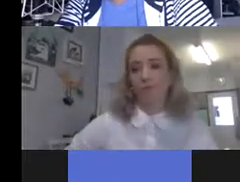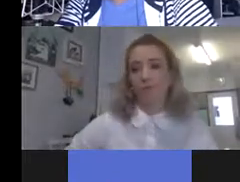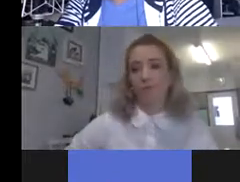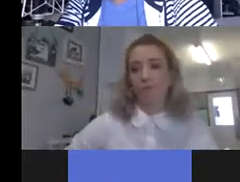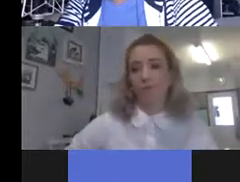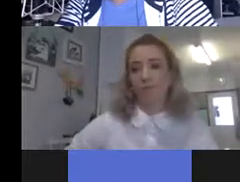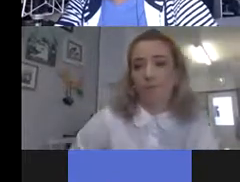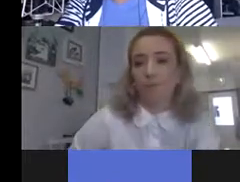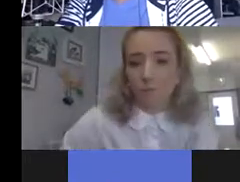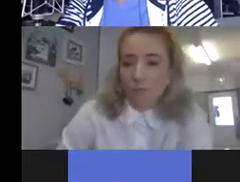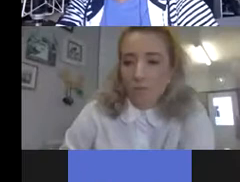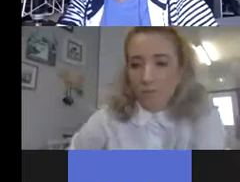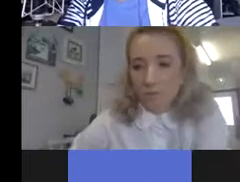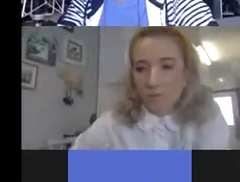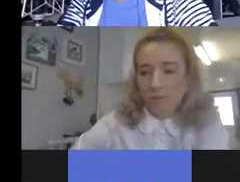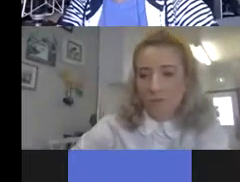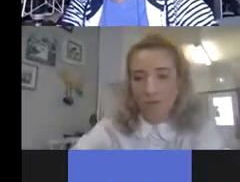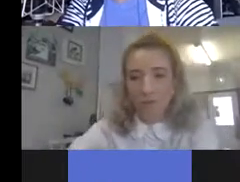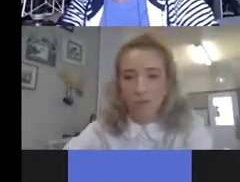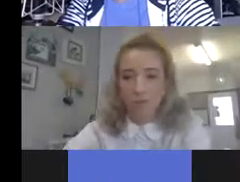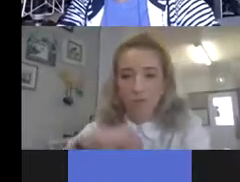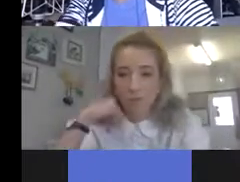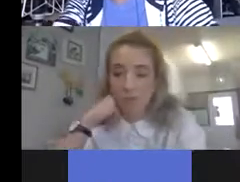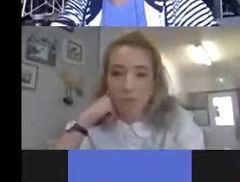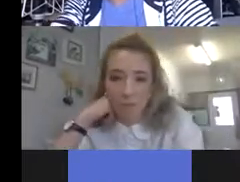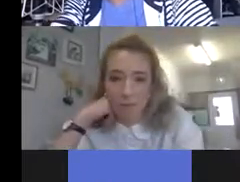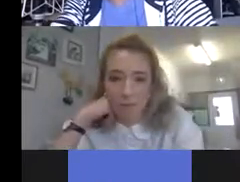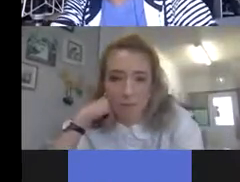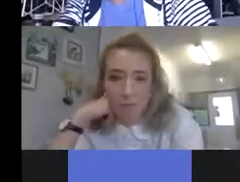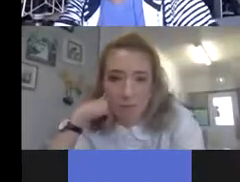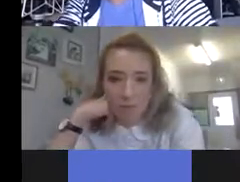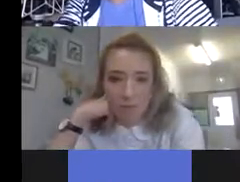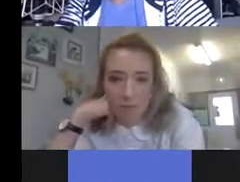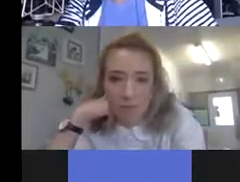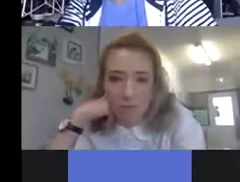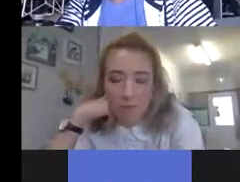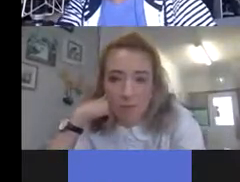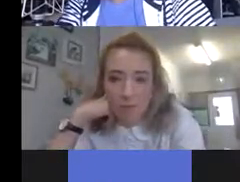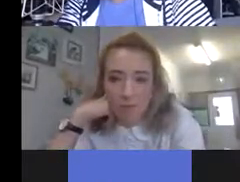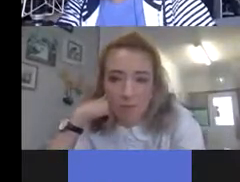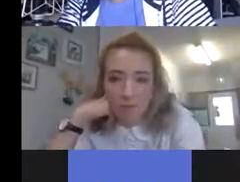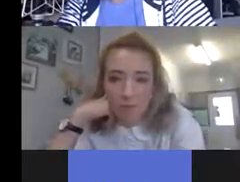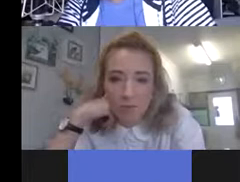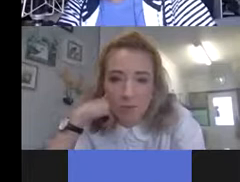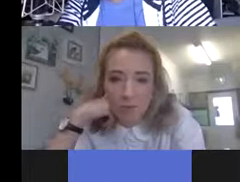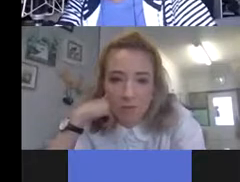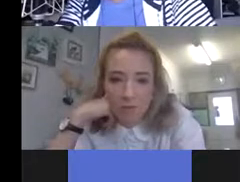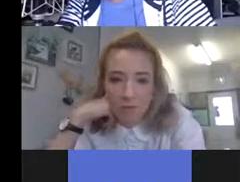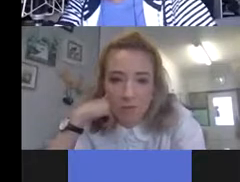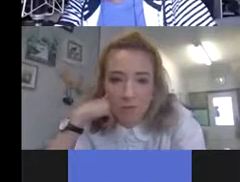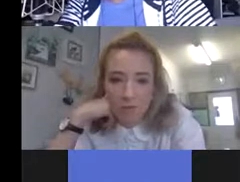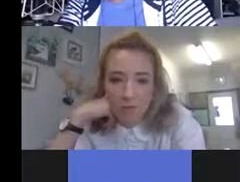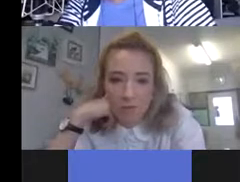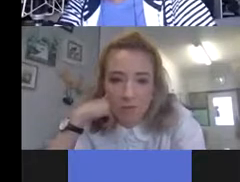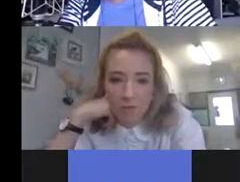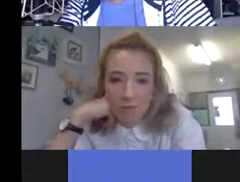another, it can read out different options for me. For example, I can find out Verse underscore if one. a track verse, has verse been,